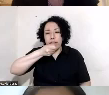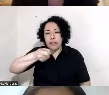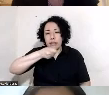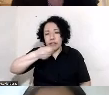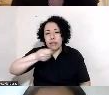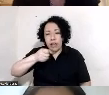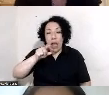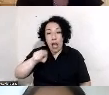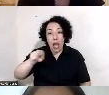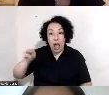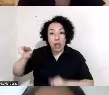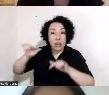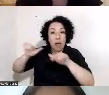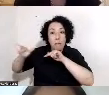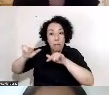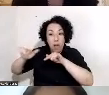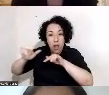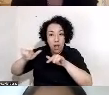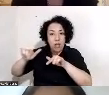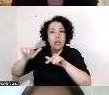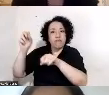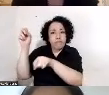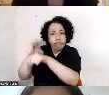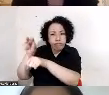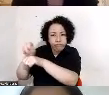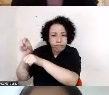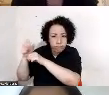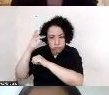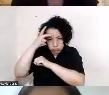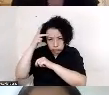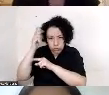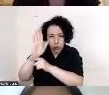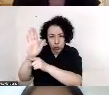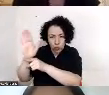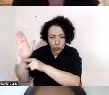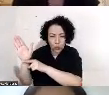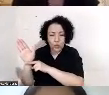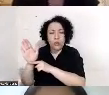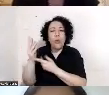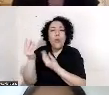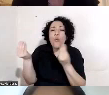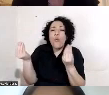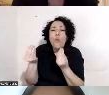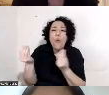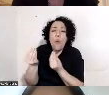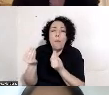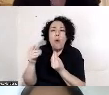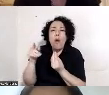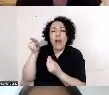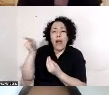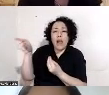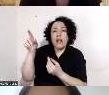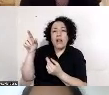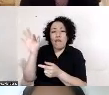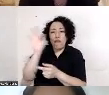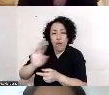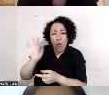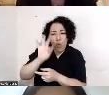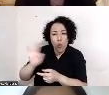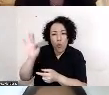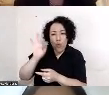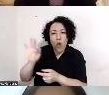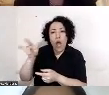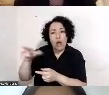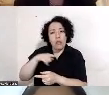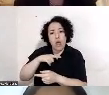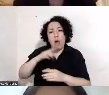serviço, que foi perguntado a eles quais fatores facilitavam o sucesso acadêmico de alunos de universidade, alunos com